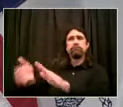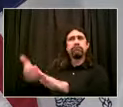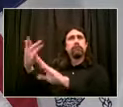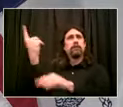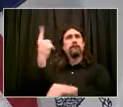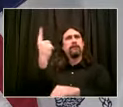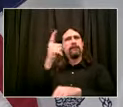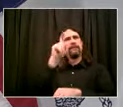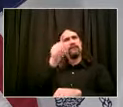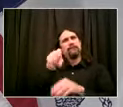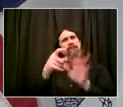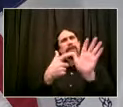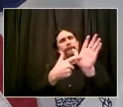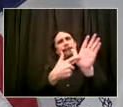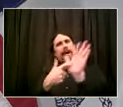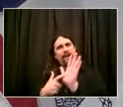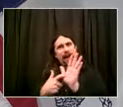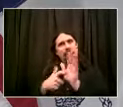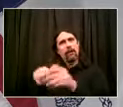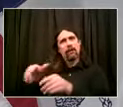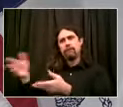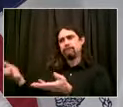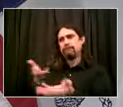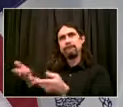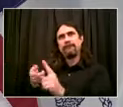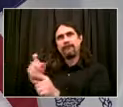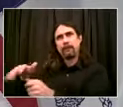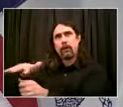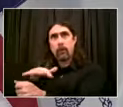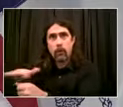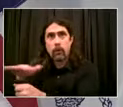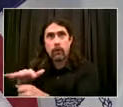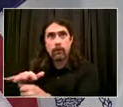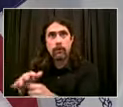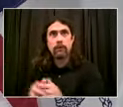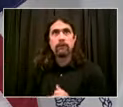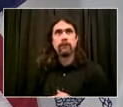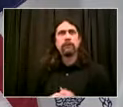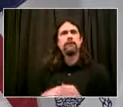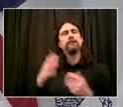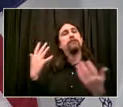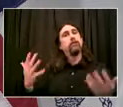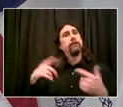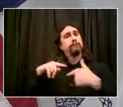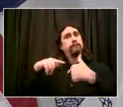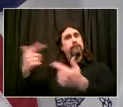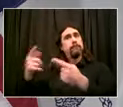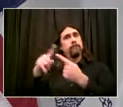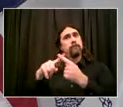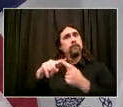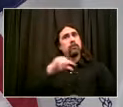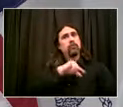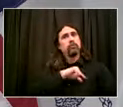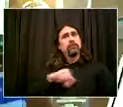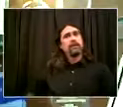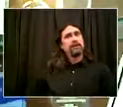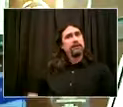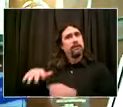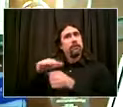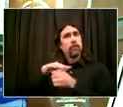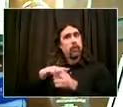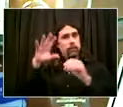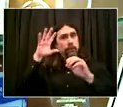de Blasio. What a good day for Queens, the best borough in New York City. I'd like to